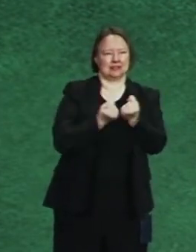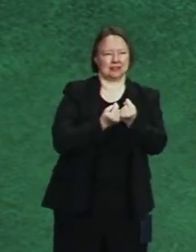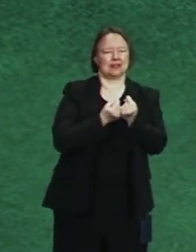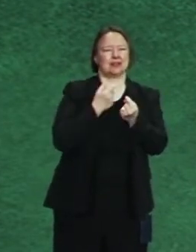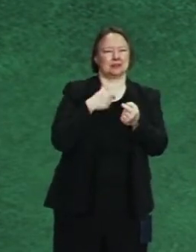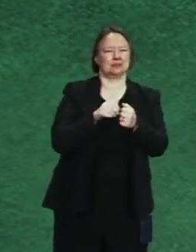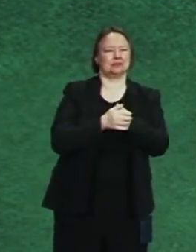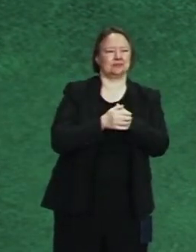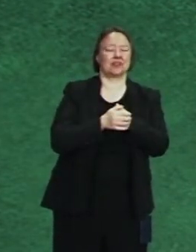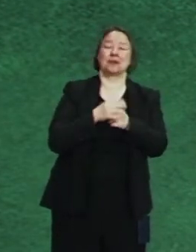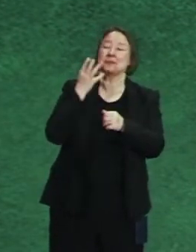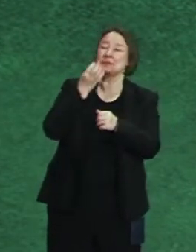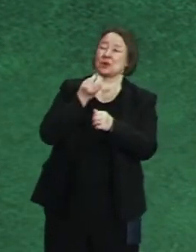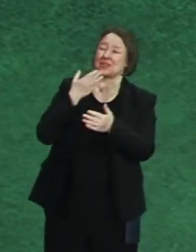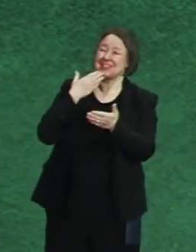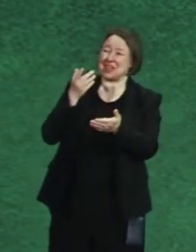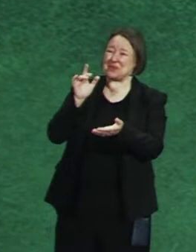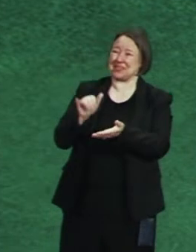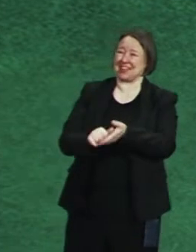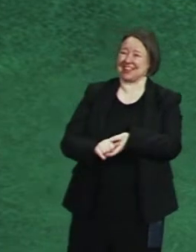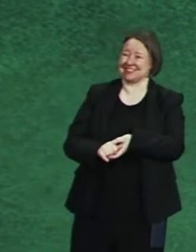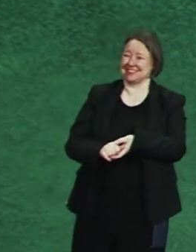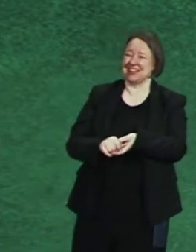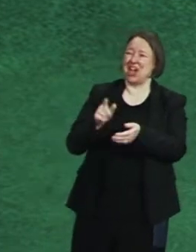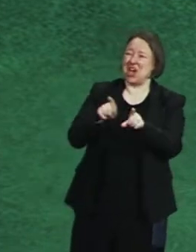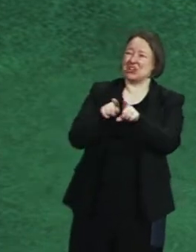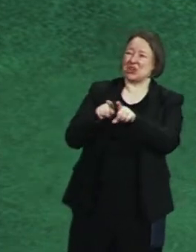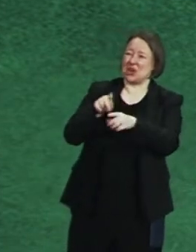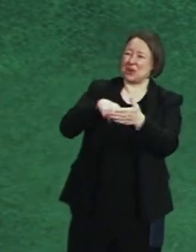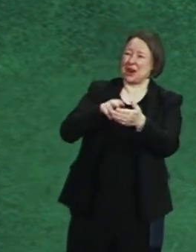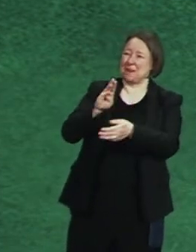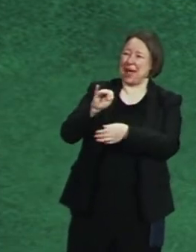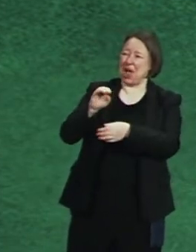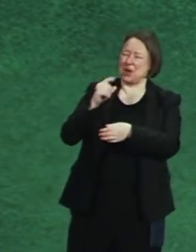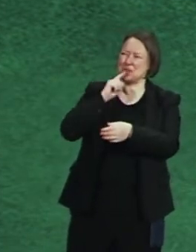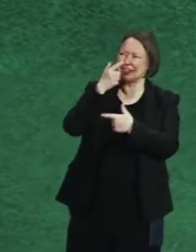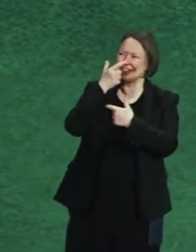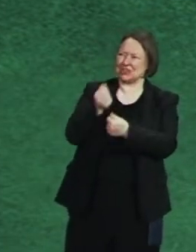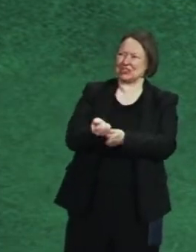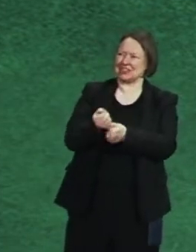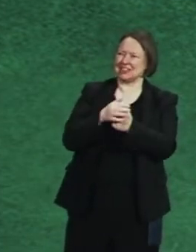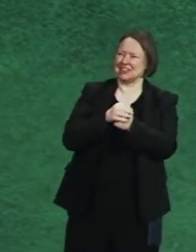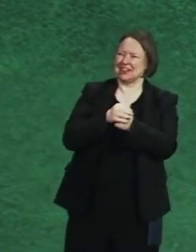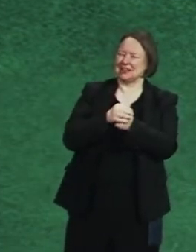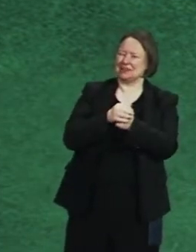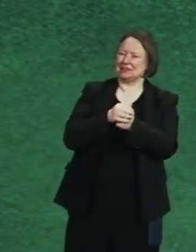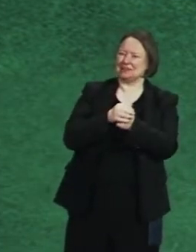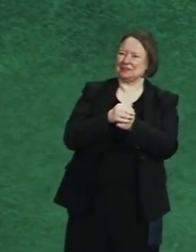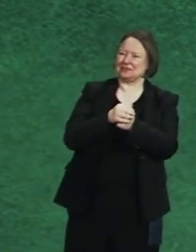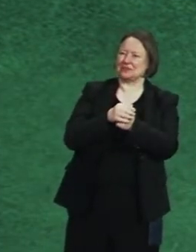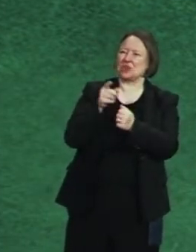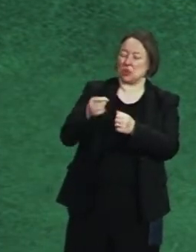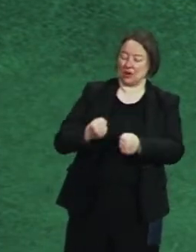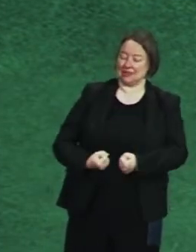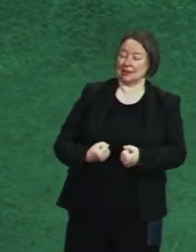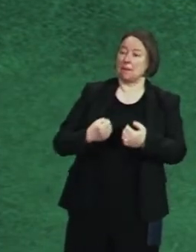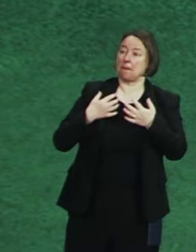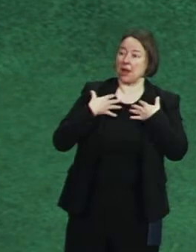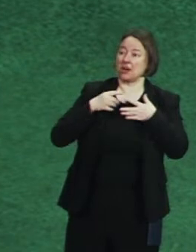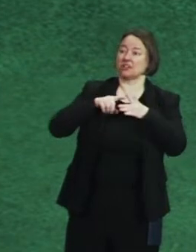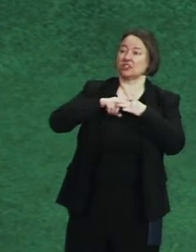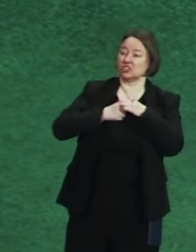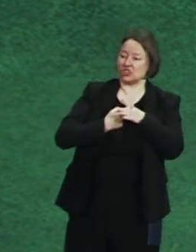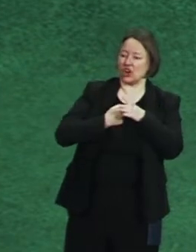trait. Beautiful. Thank you for that. I also read in your bio that I thought was really interesting that you were inspired to begin